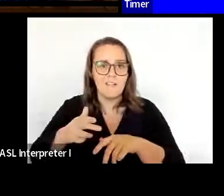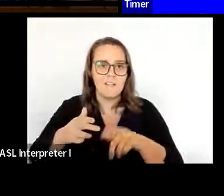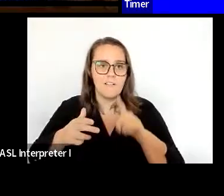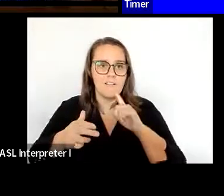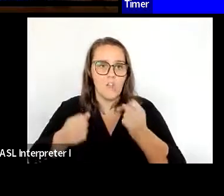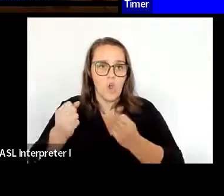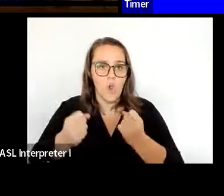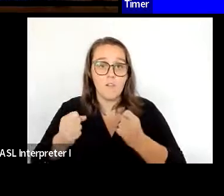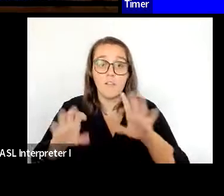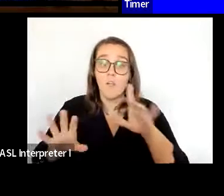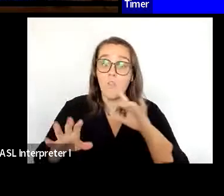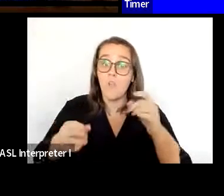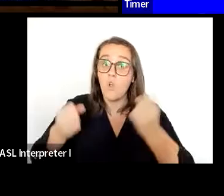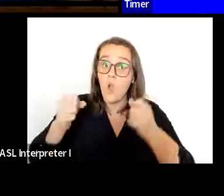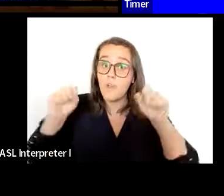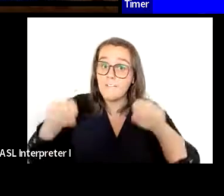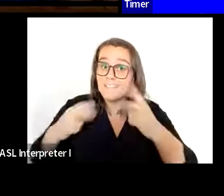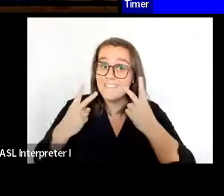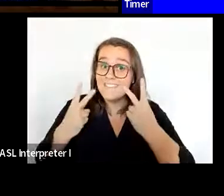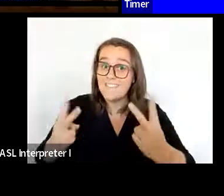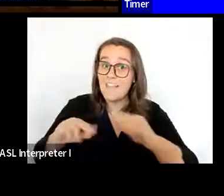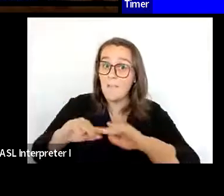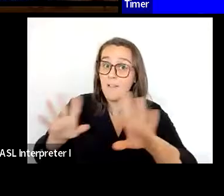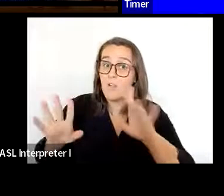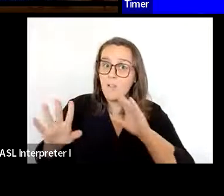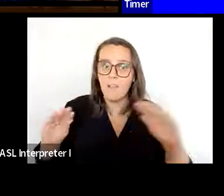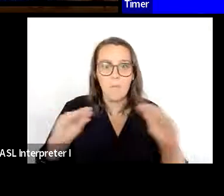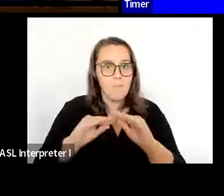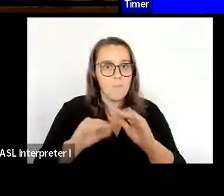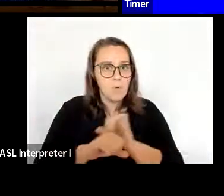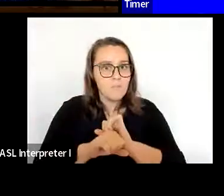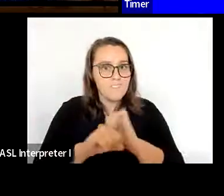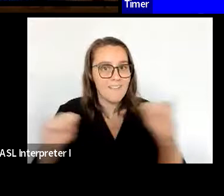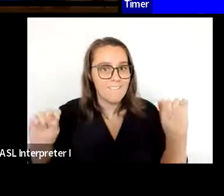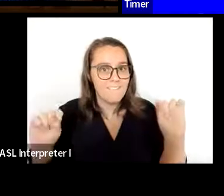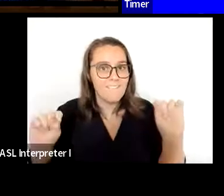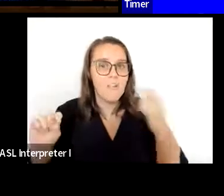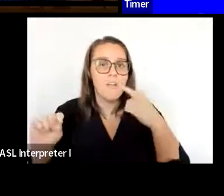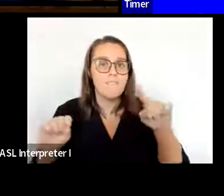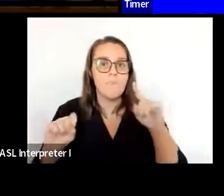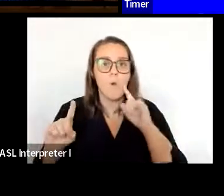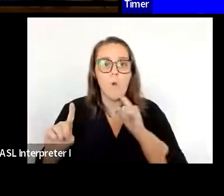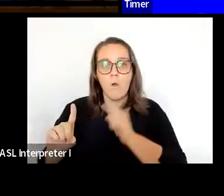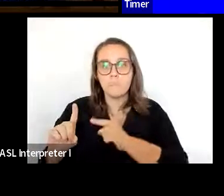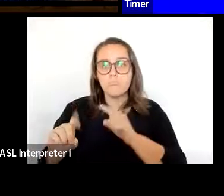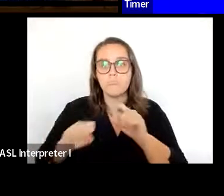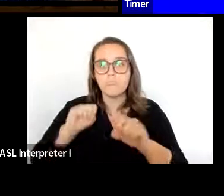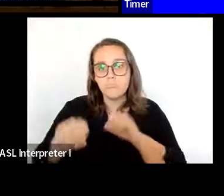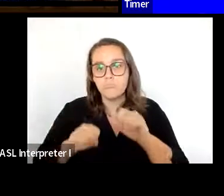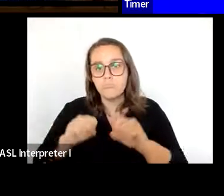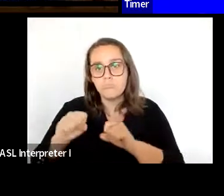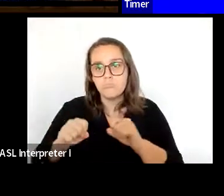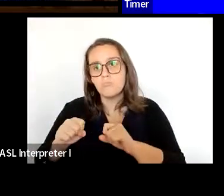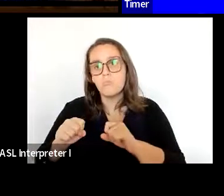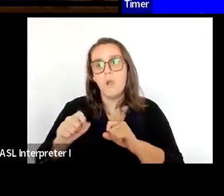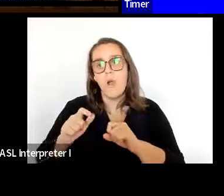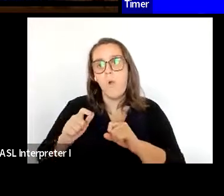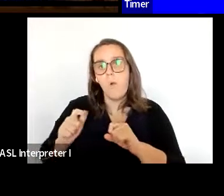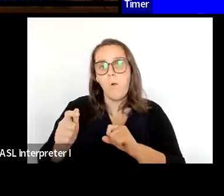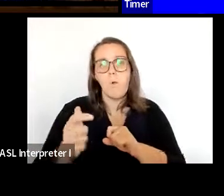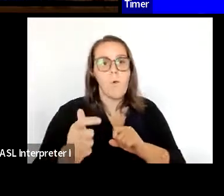see them. And it's safer for the user to be able to get out in front like that. And